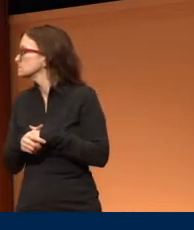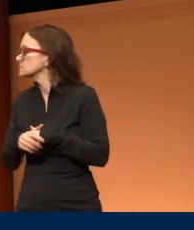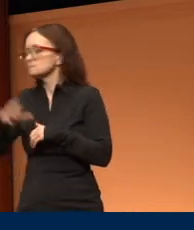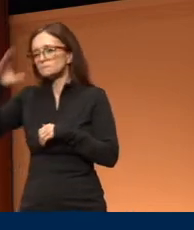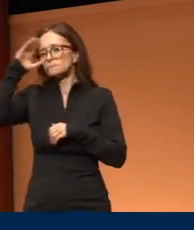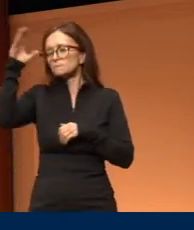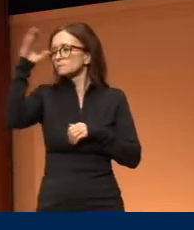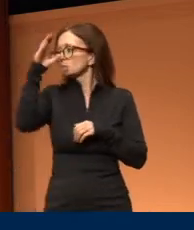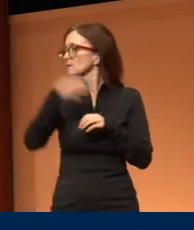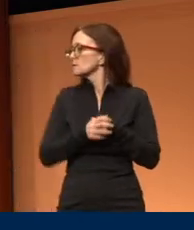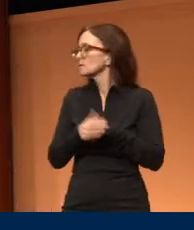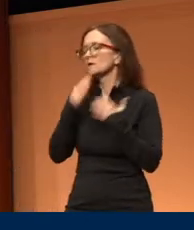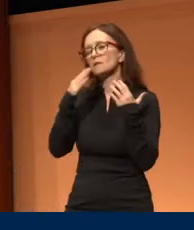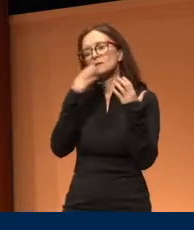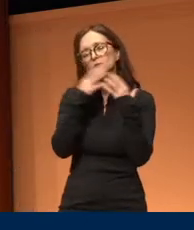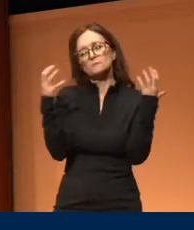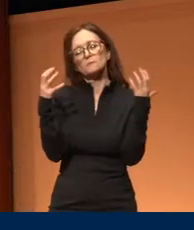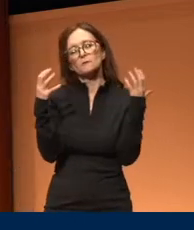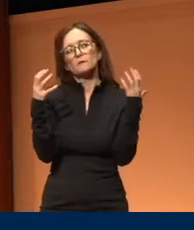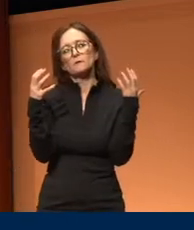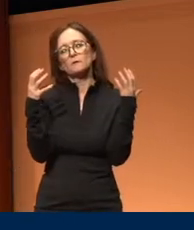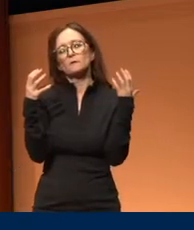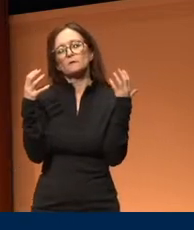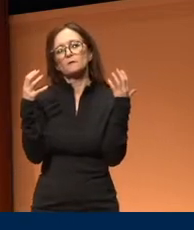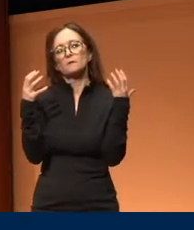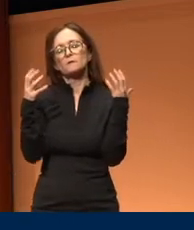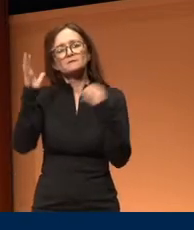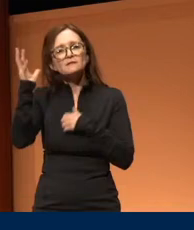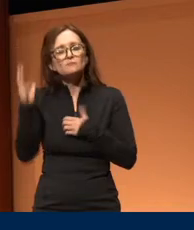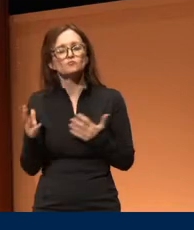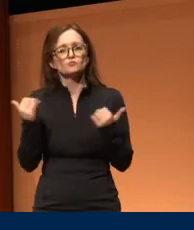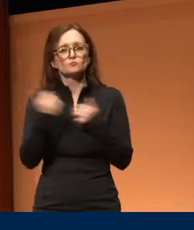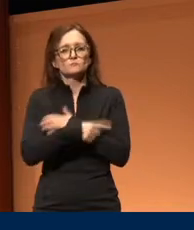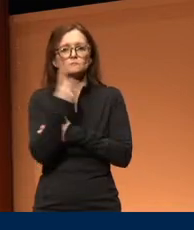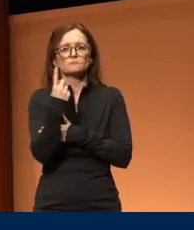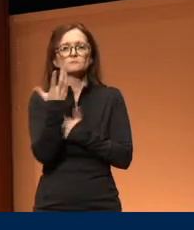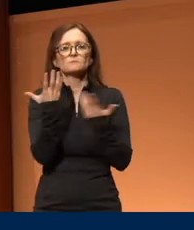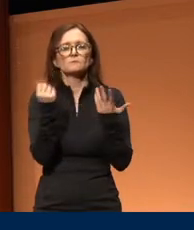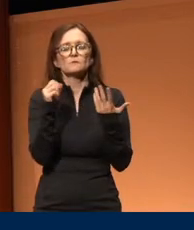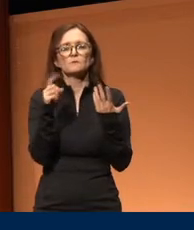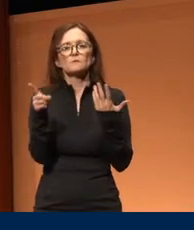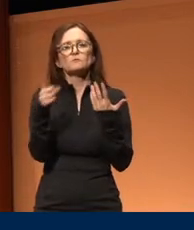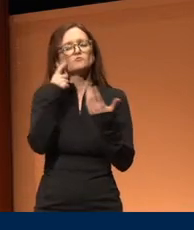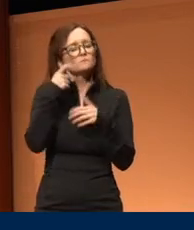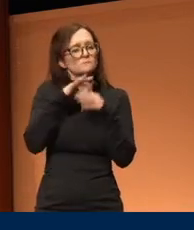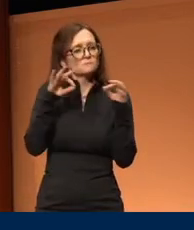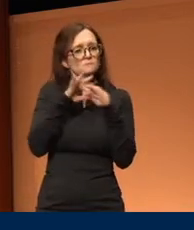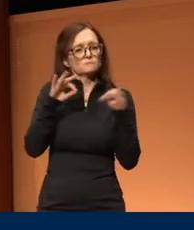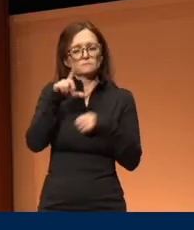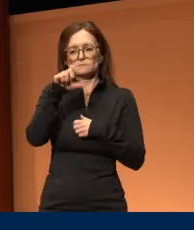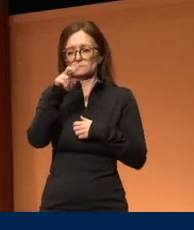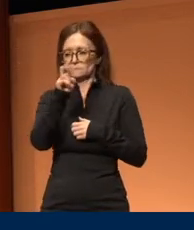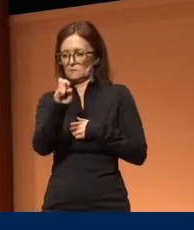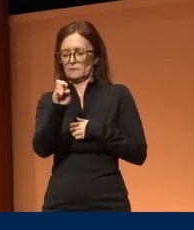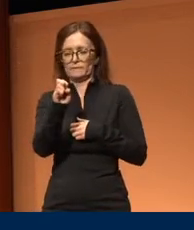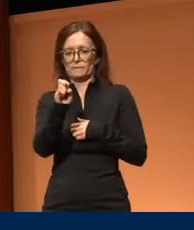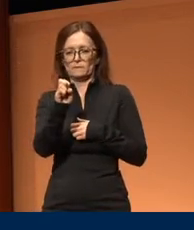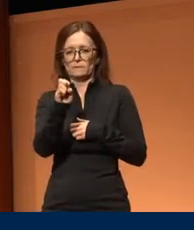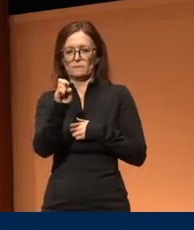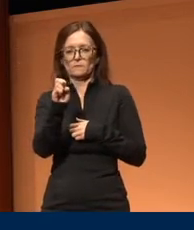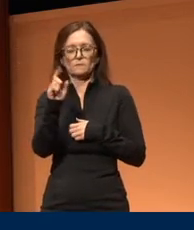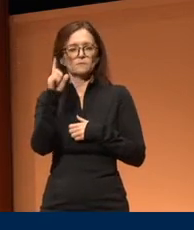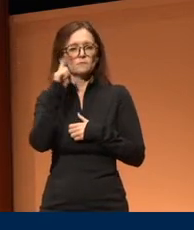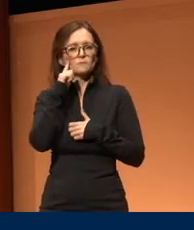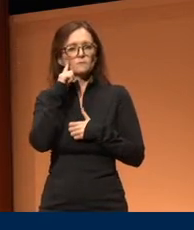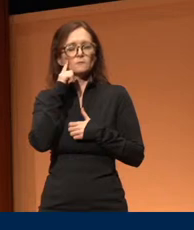Hi. Well, thank you so much for your thought, for your talk. As you were explaining the love that you